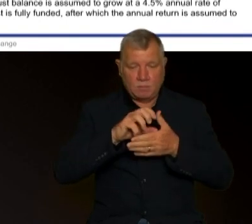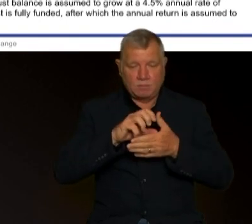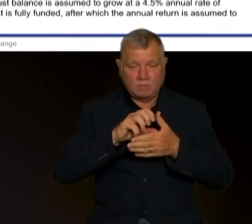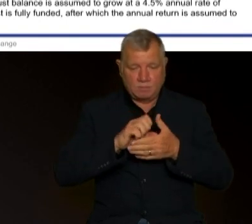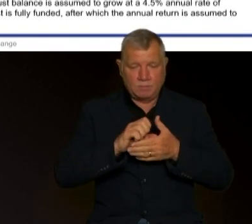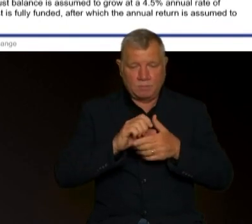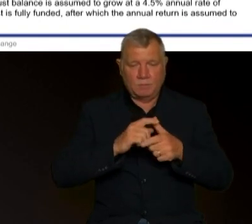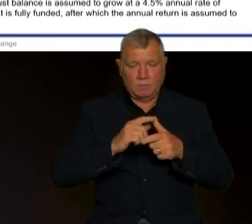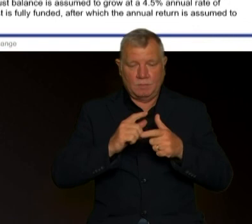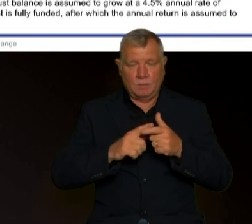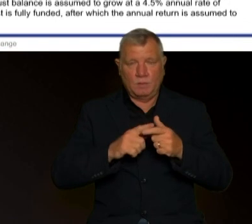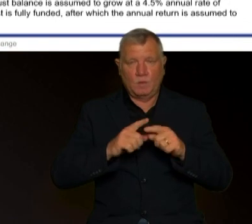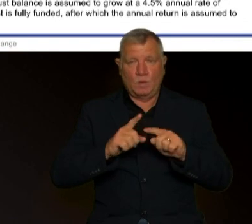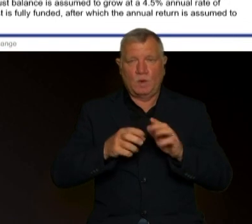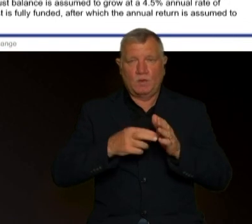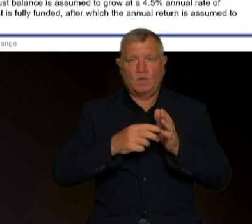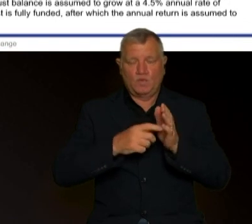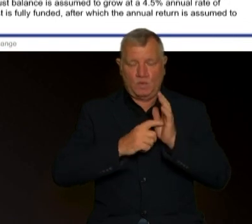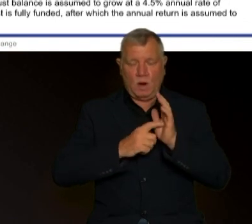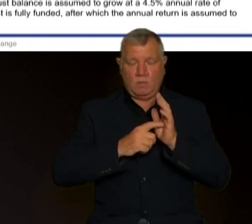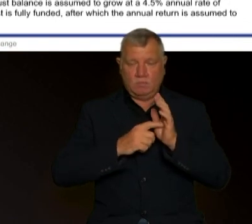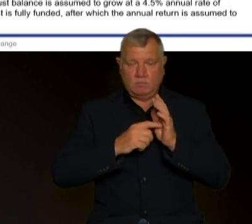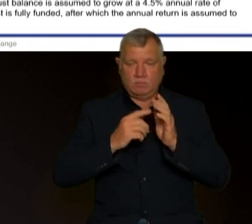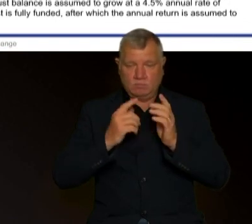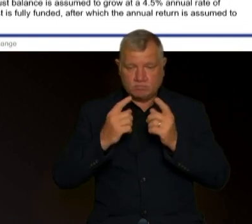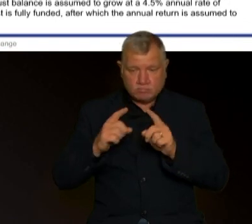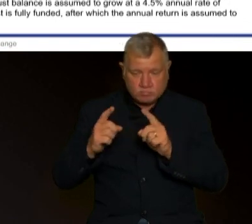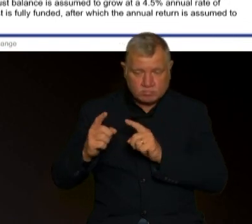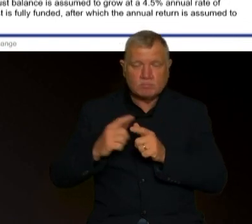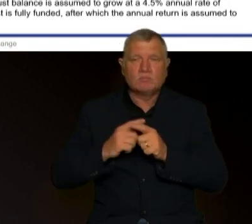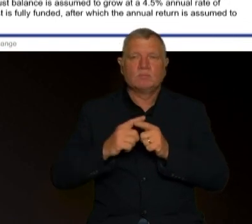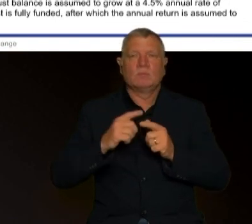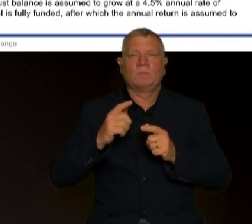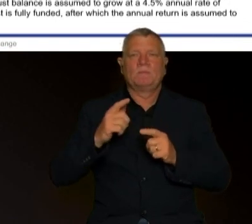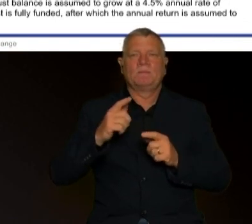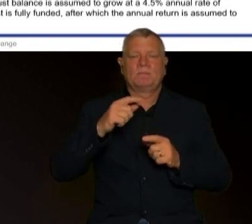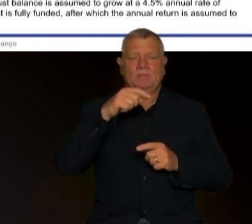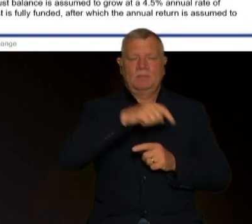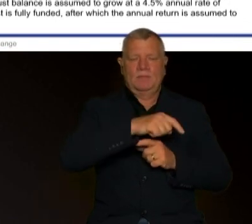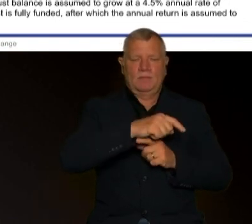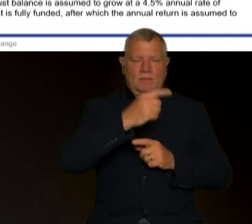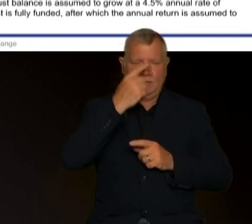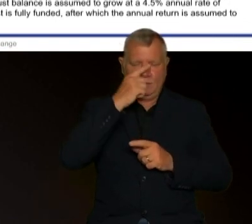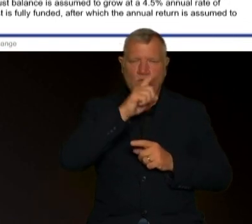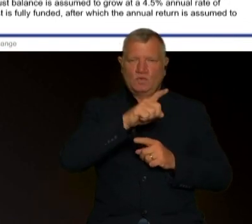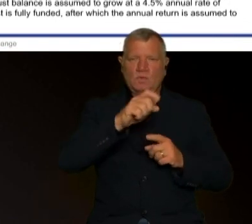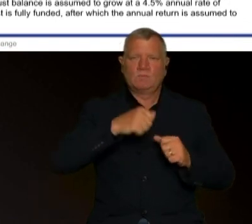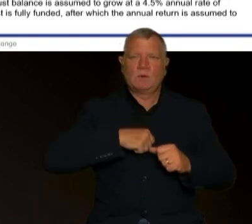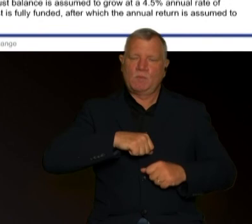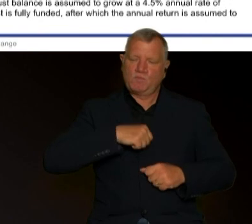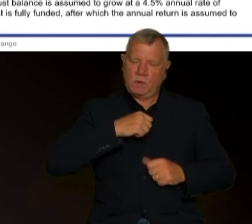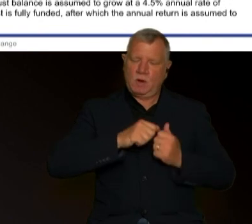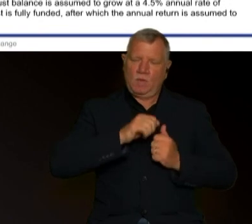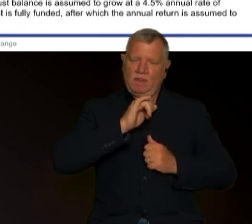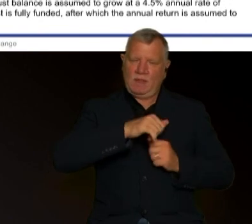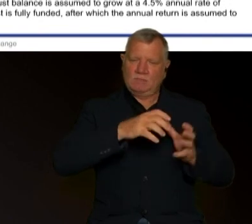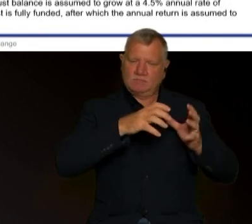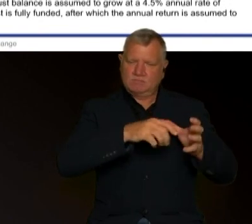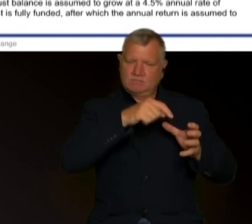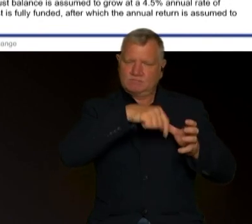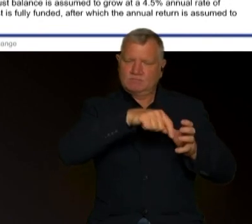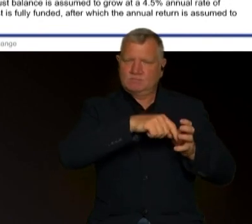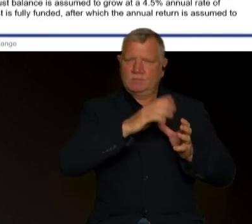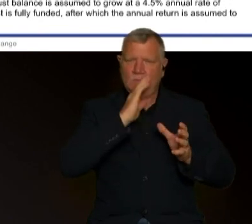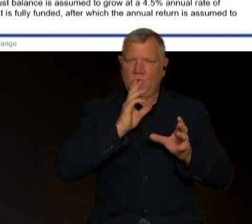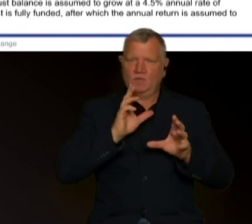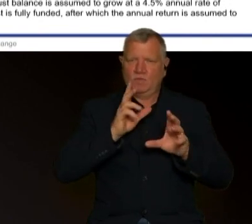a series of requirements. The creation of the Pension Reserve Trust is a legacy you all should be very proud of, and having created